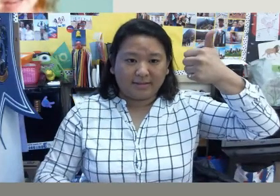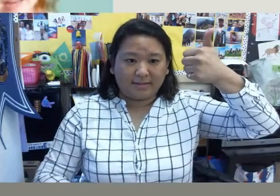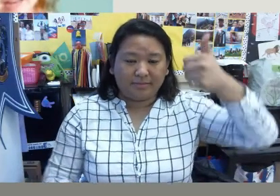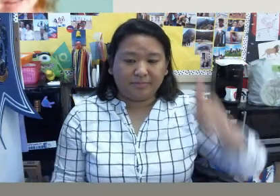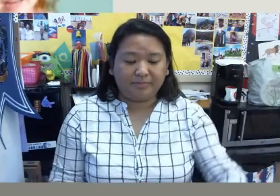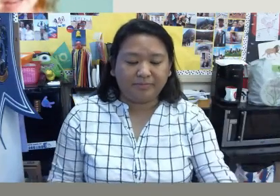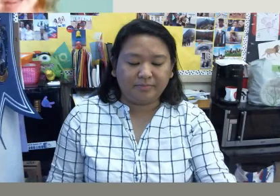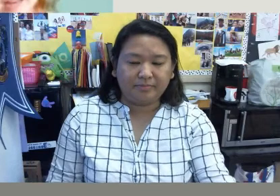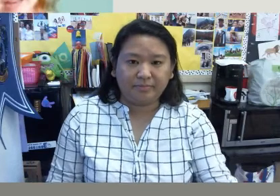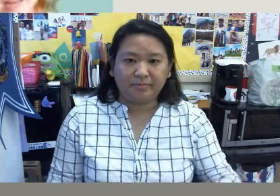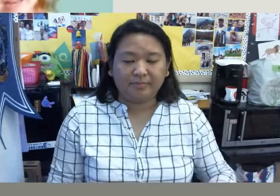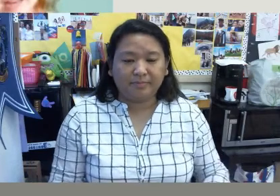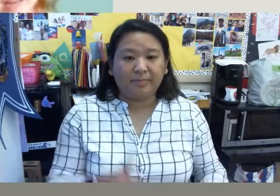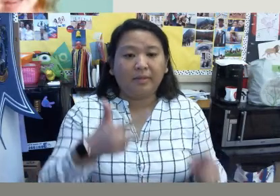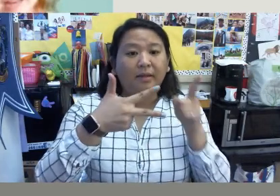Youngest.